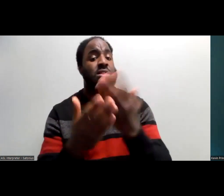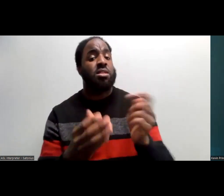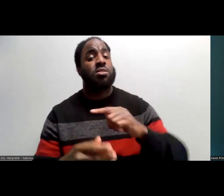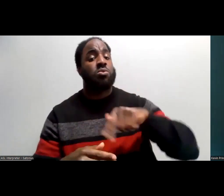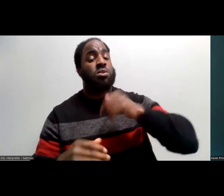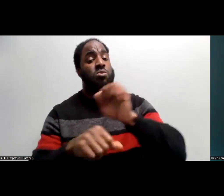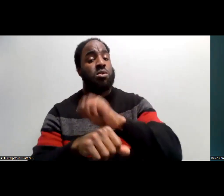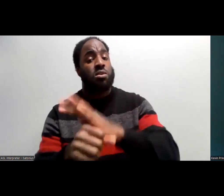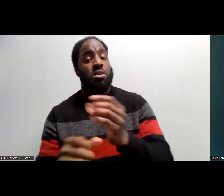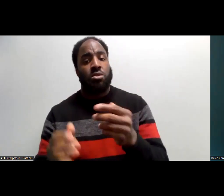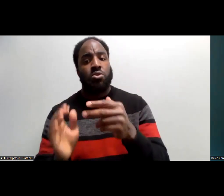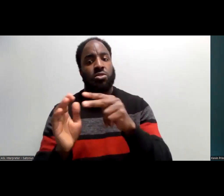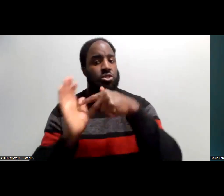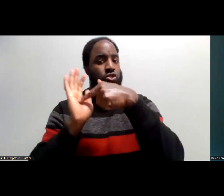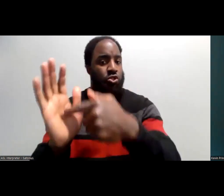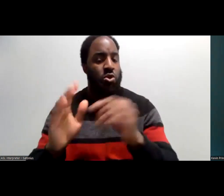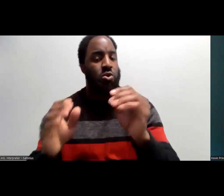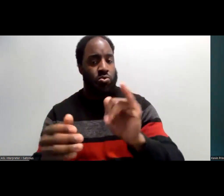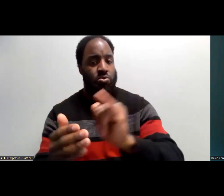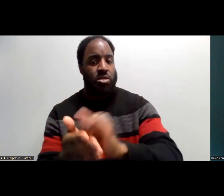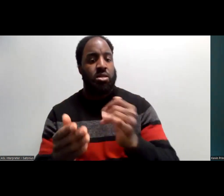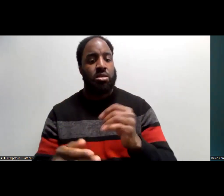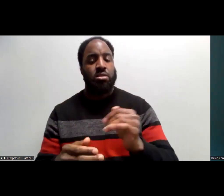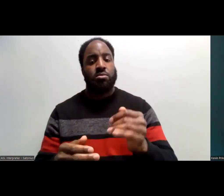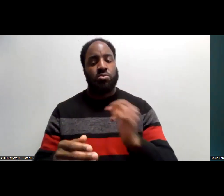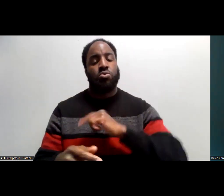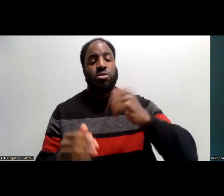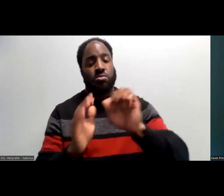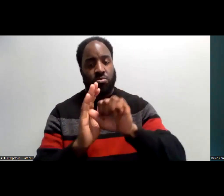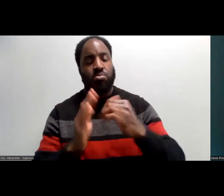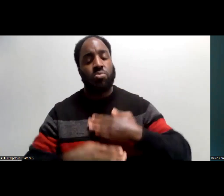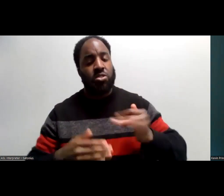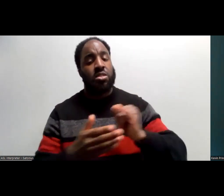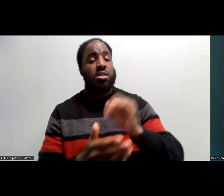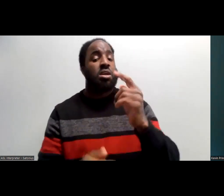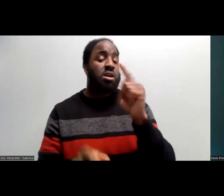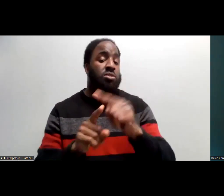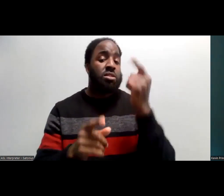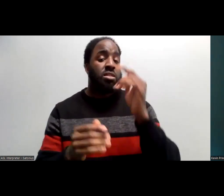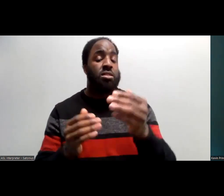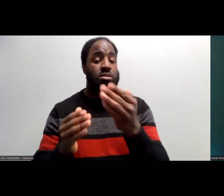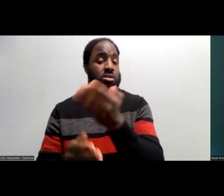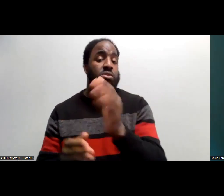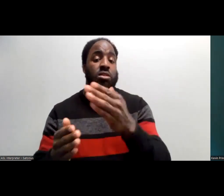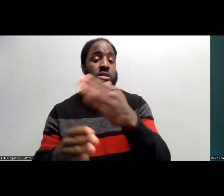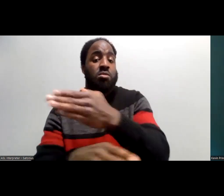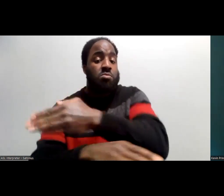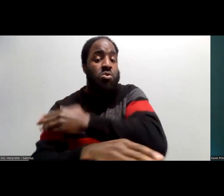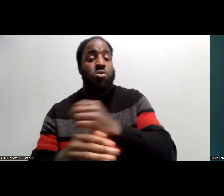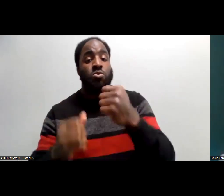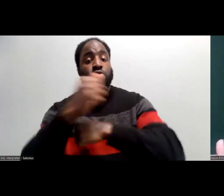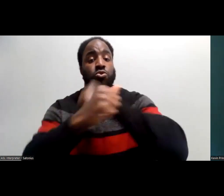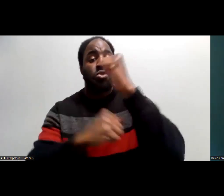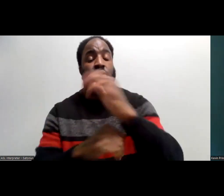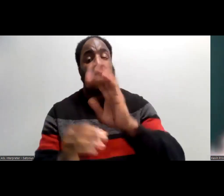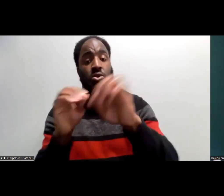reflected back, and we appreciate that. We also think there's been an improved organization and structure. Andy talked